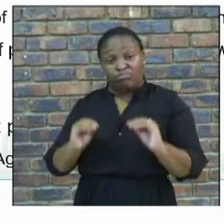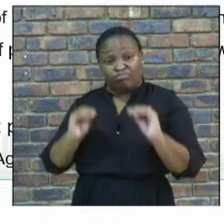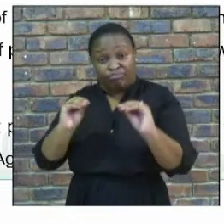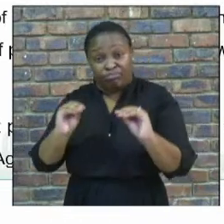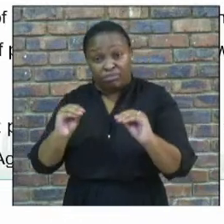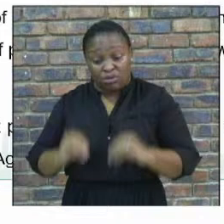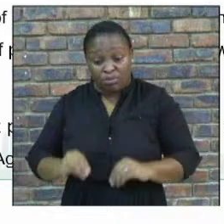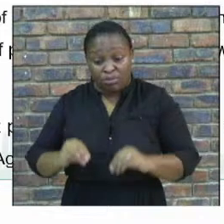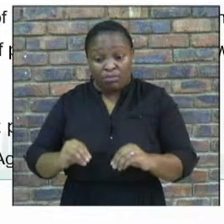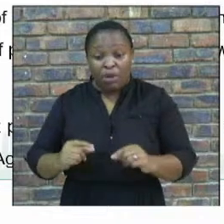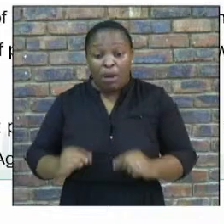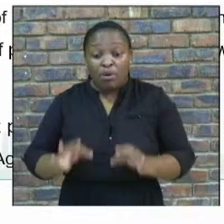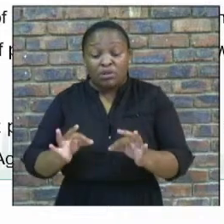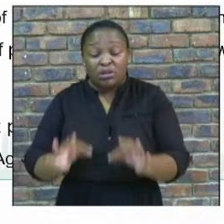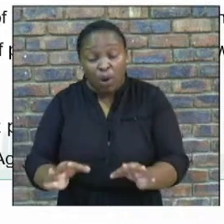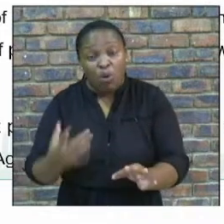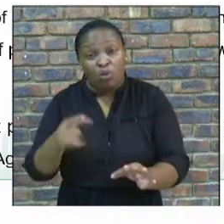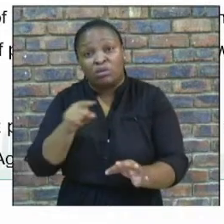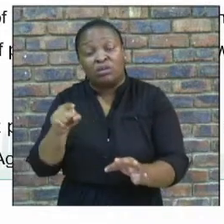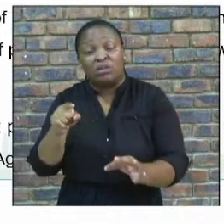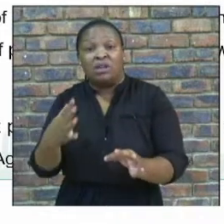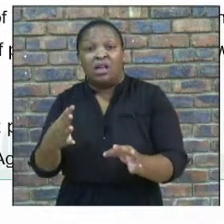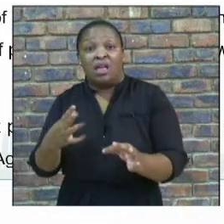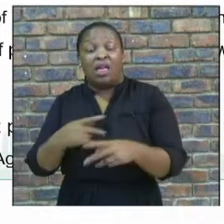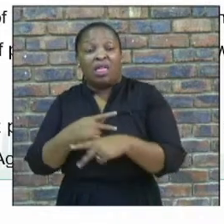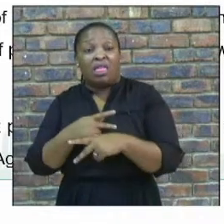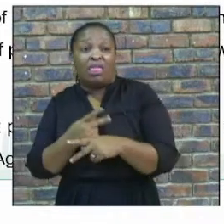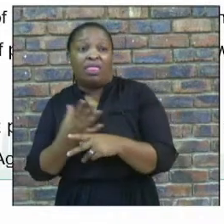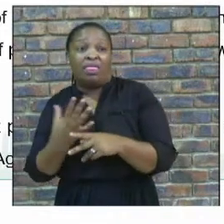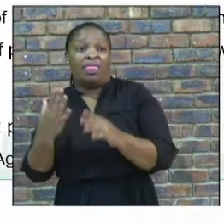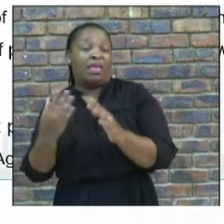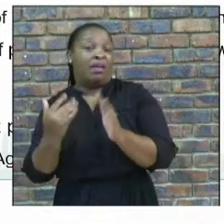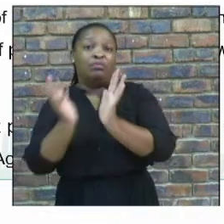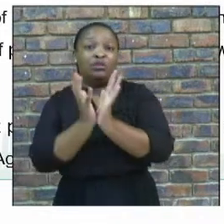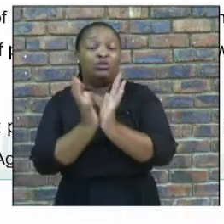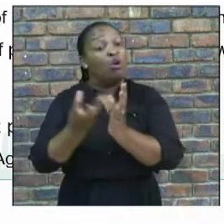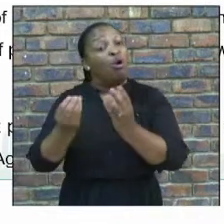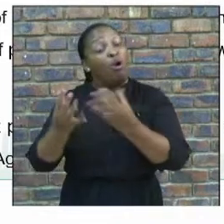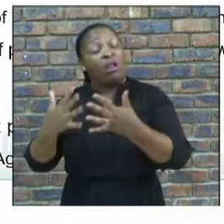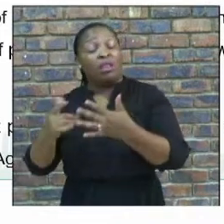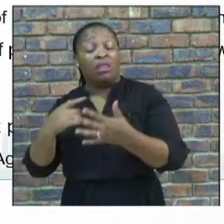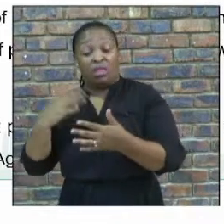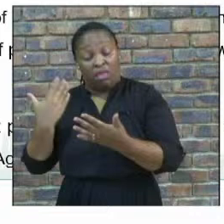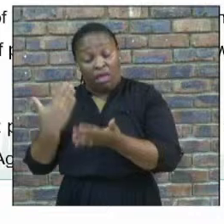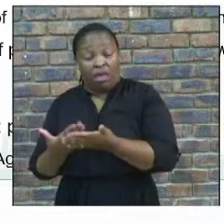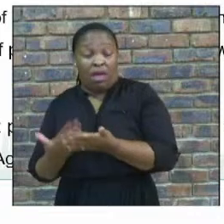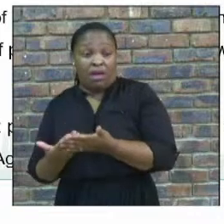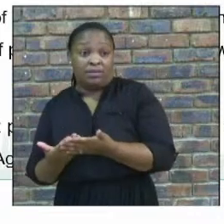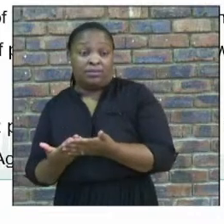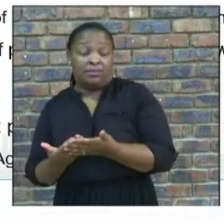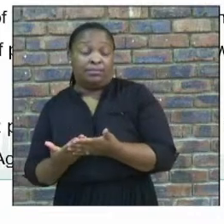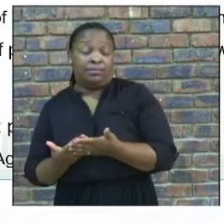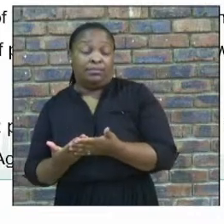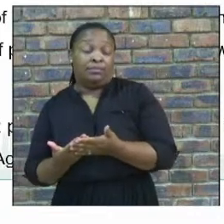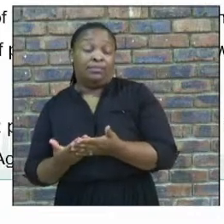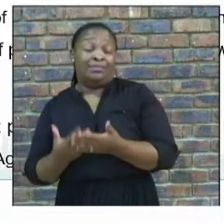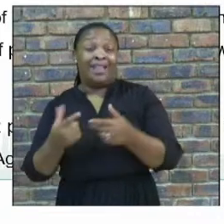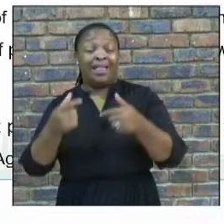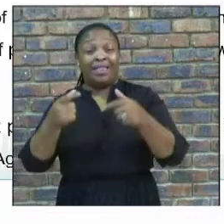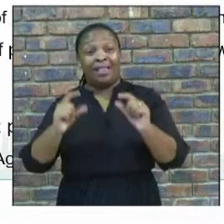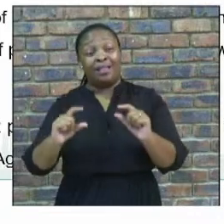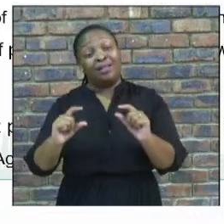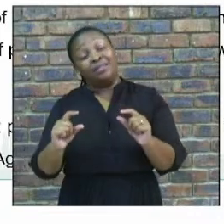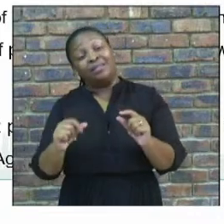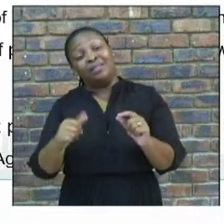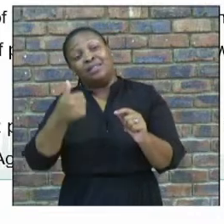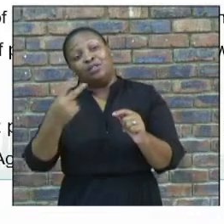field if it is of national interest to do so. Then clause 62 provides